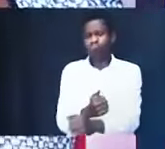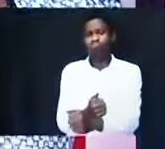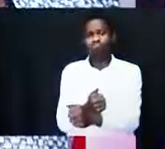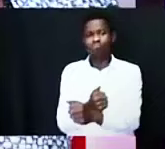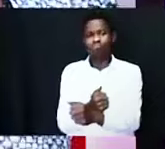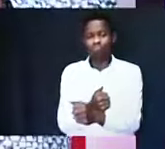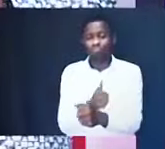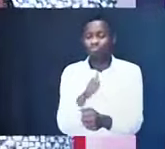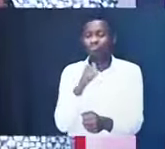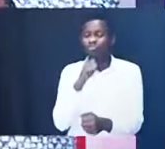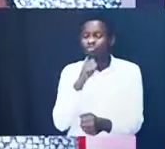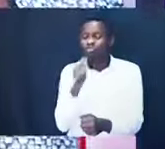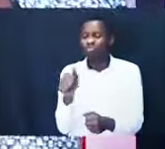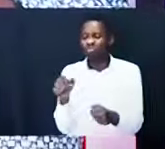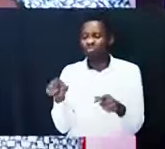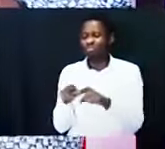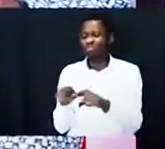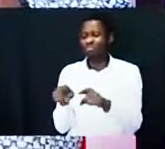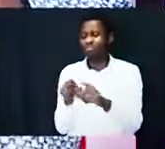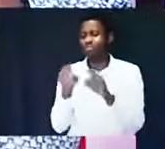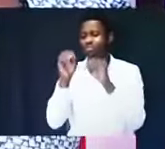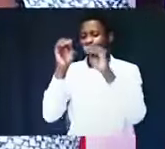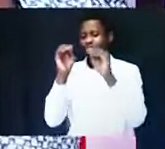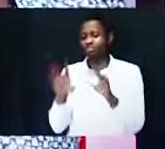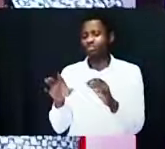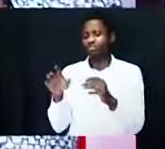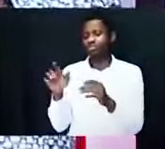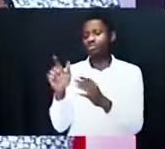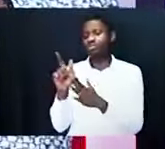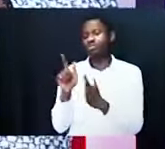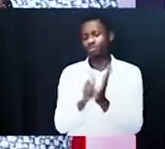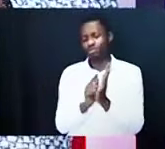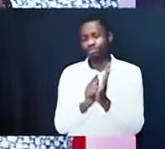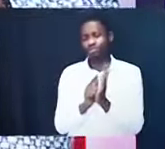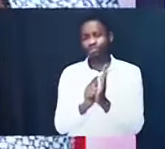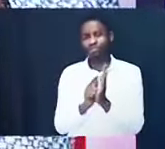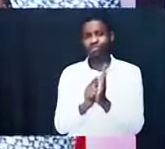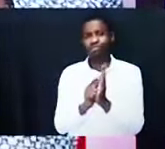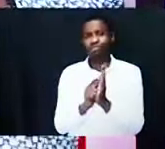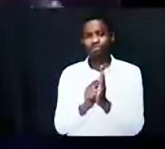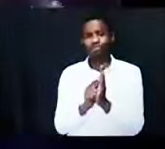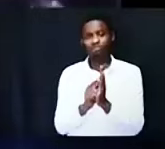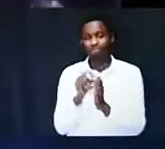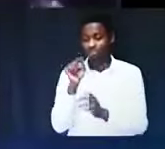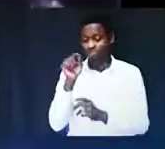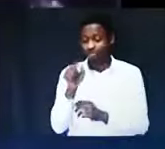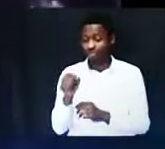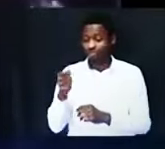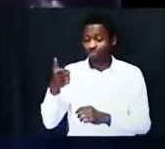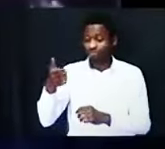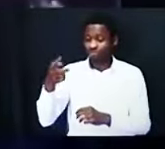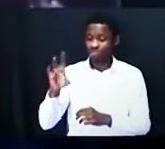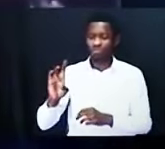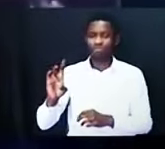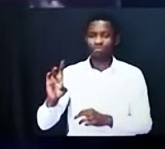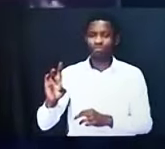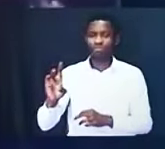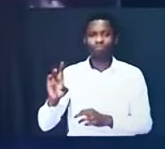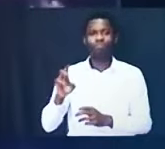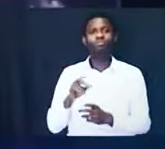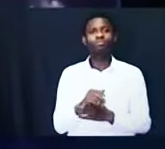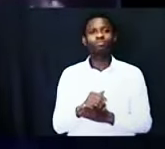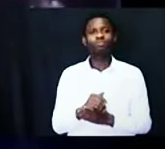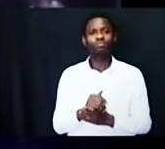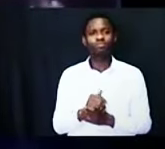Not as the teachers of the law. The people were verse 27.